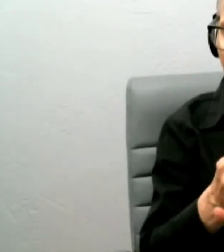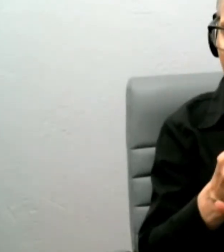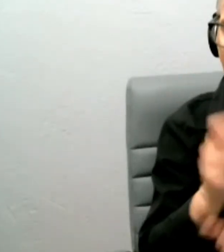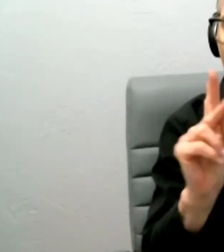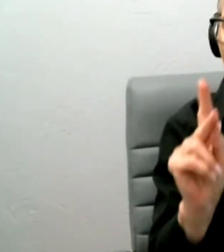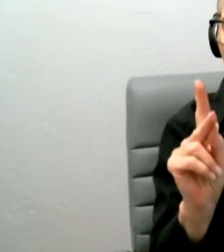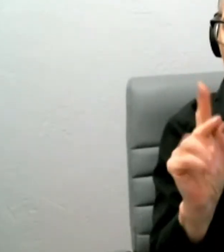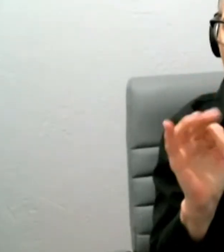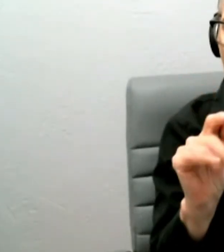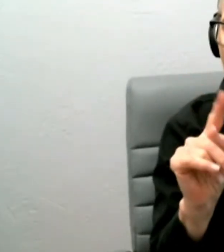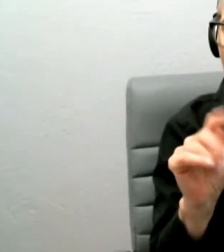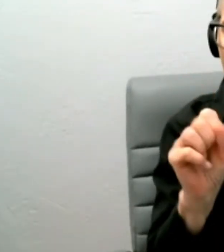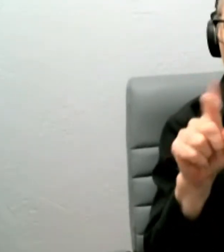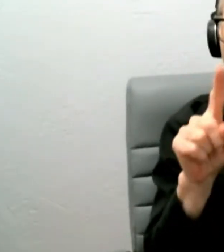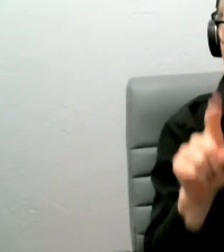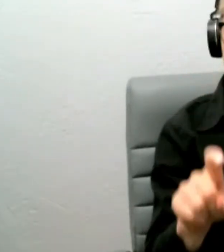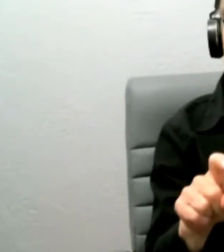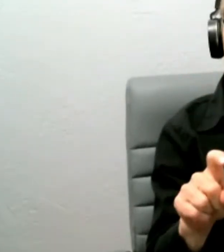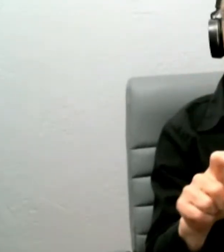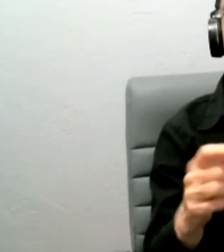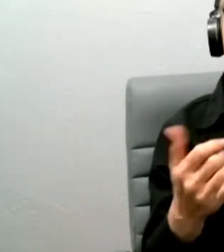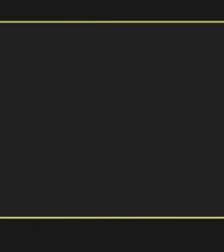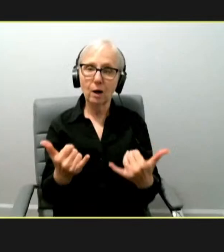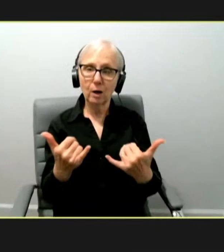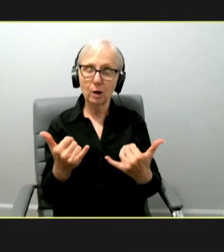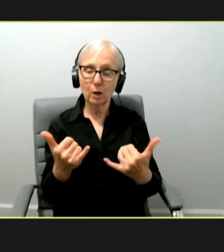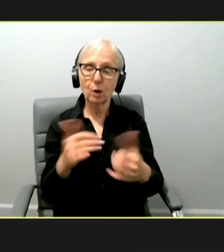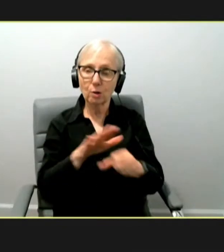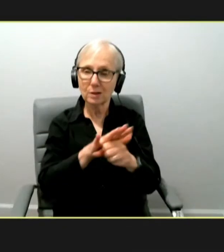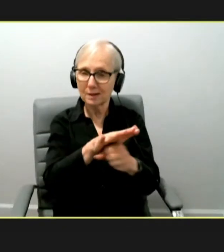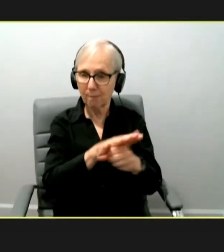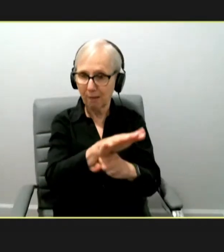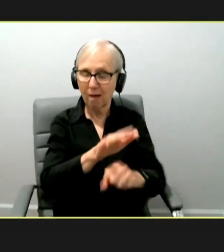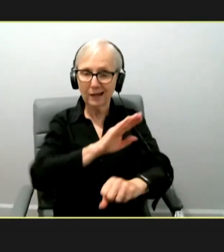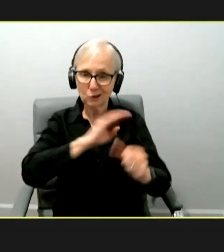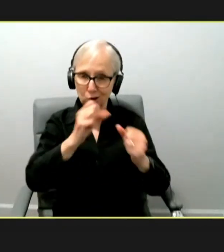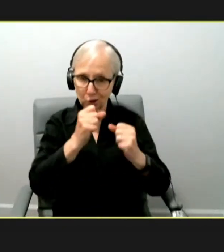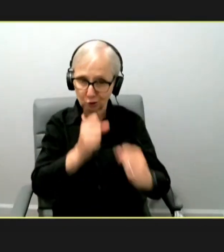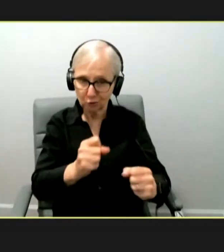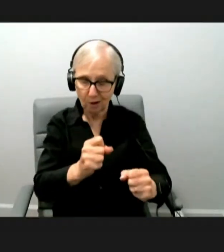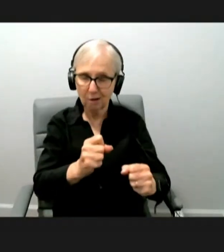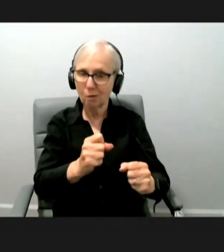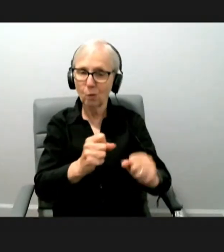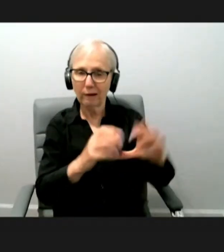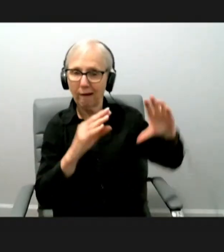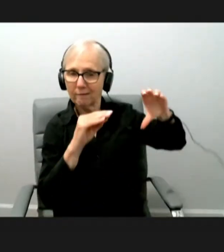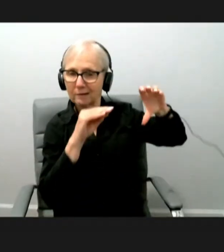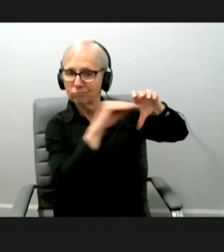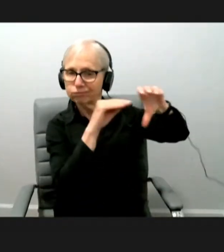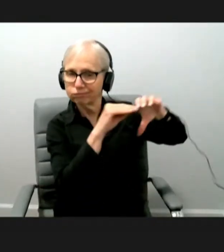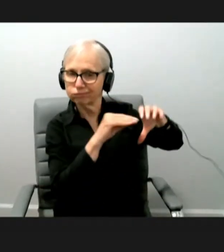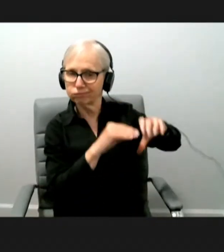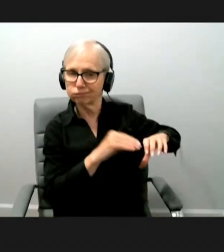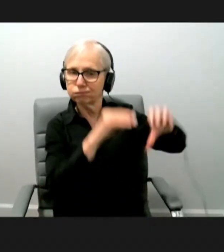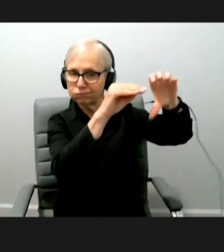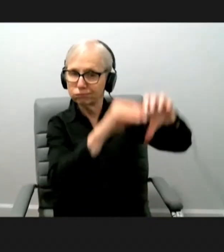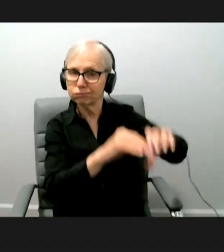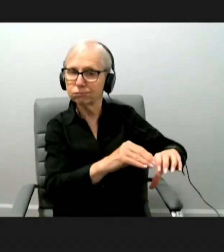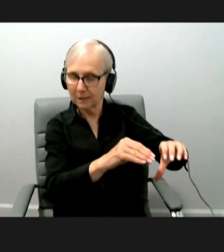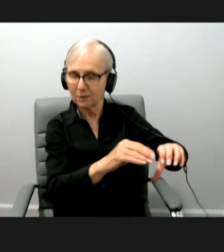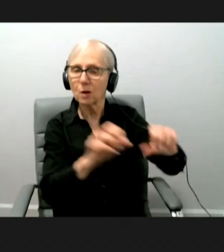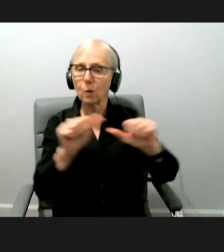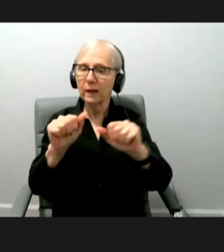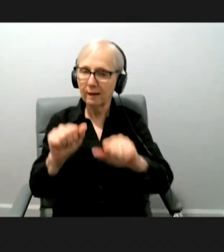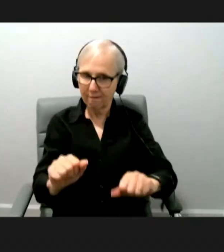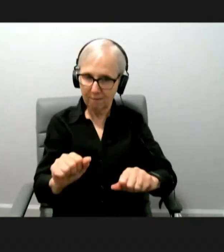like? Well, our current supply is strong. We have a stockpile on hand so that we have the ability to